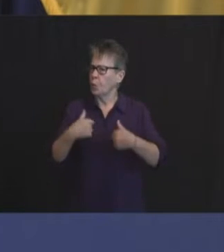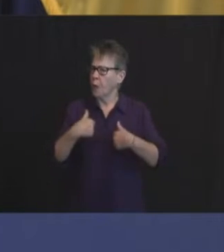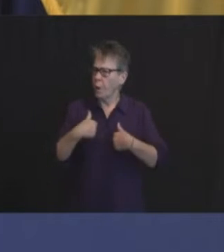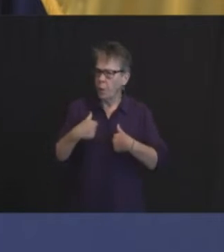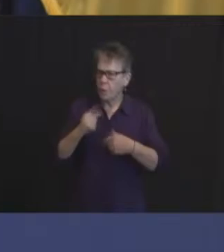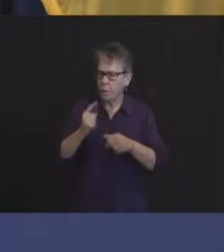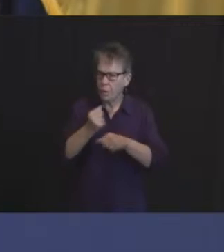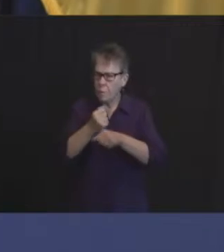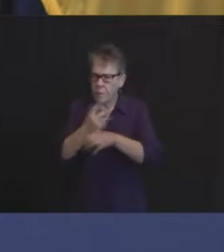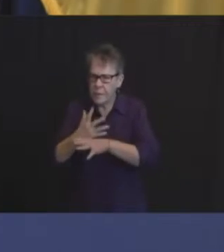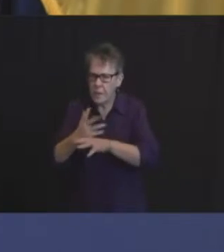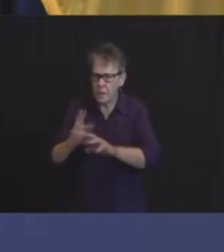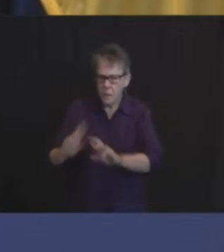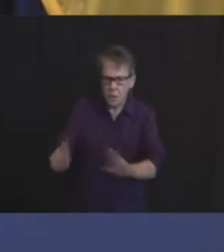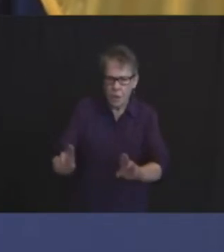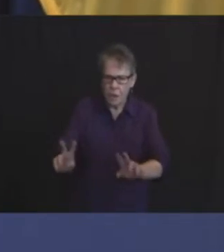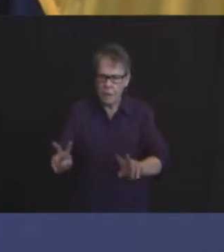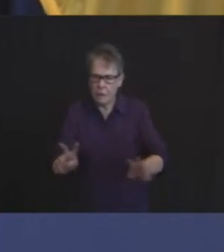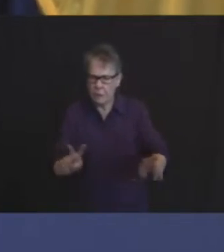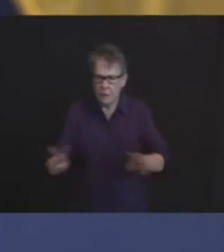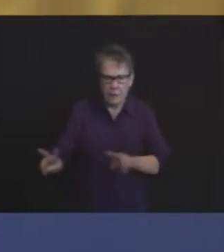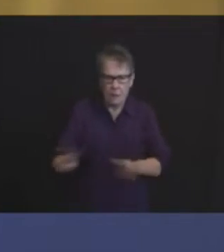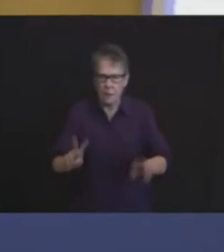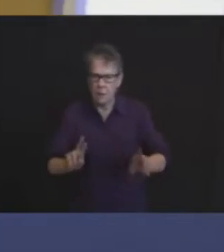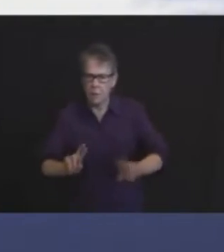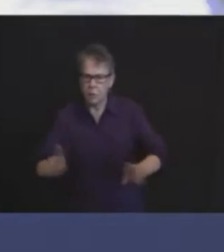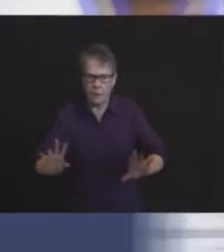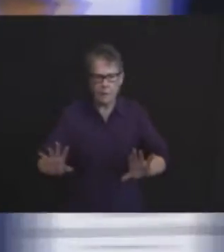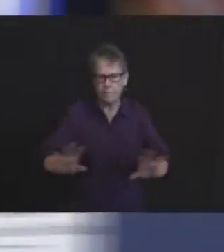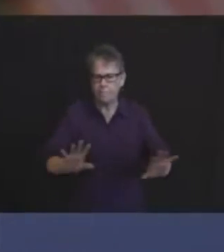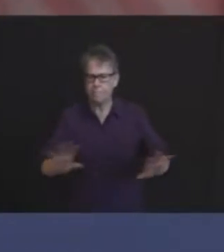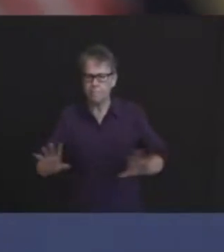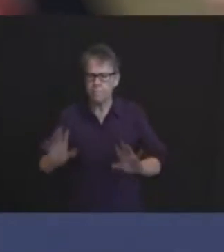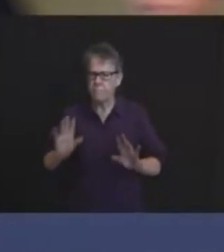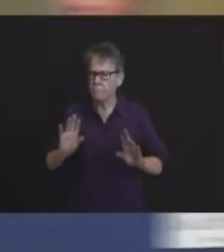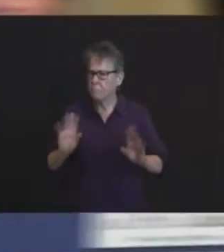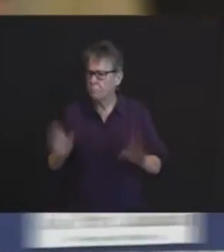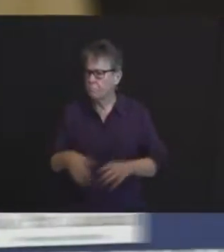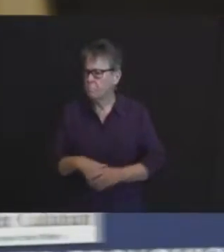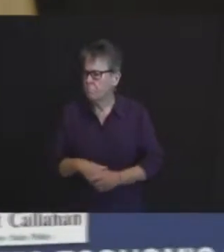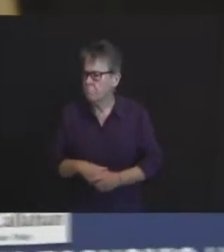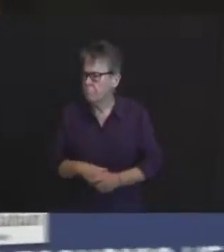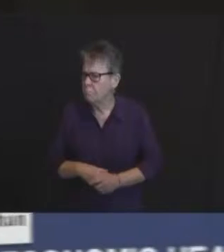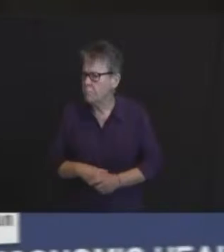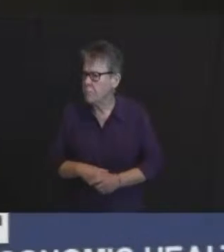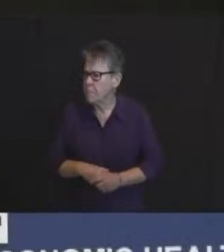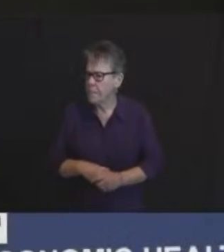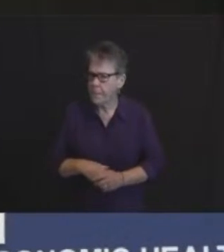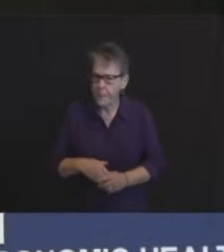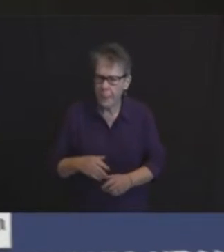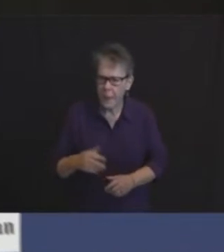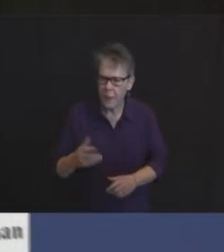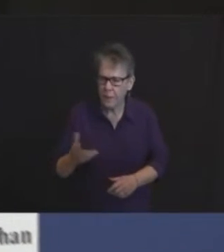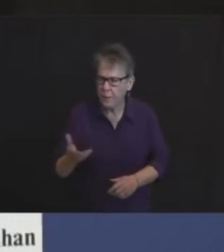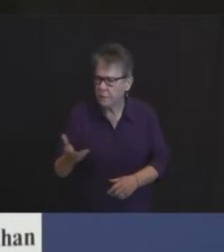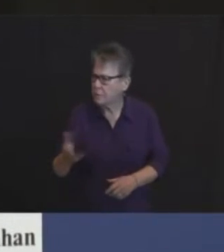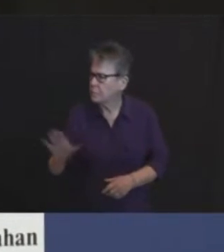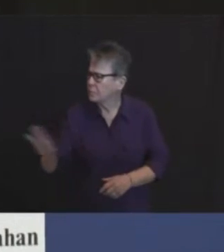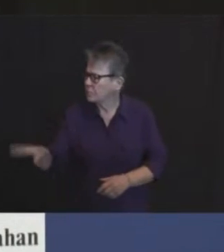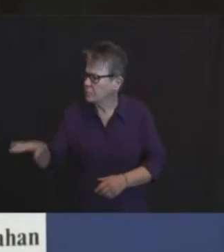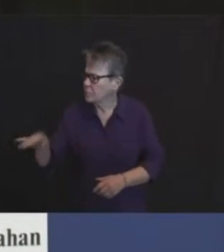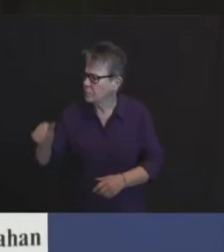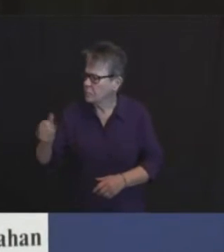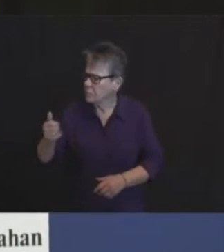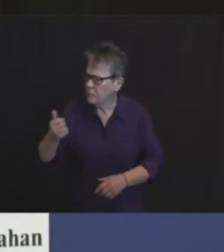any of those? Thank you, Governor. I do not know of any current or former state troopers that were involved in that in any way,